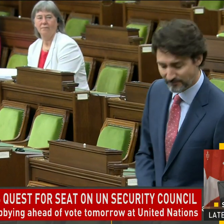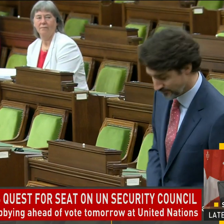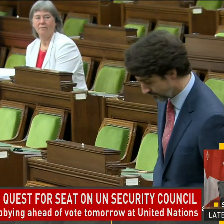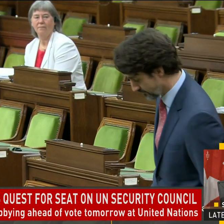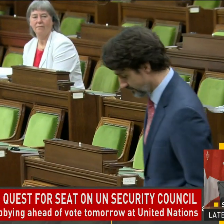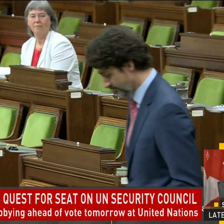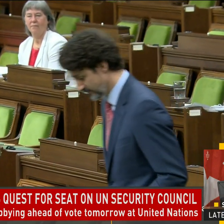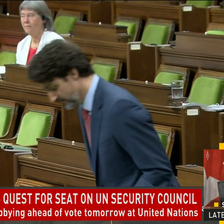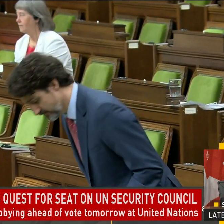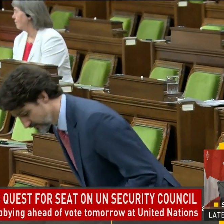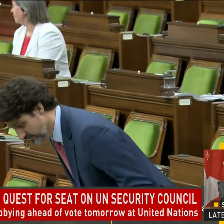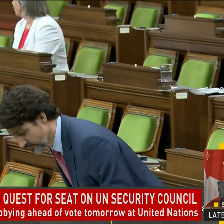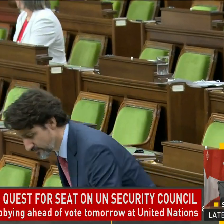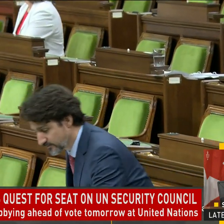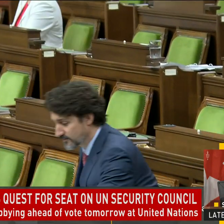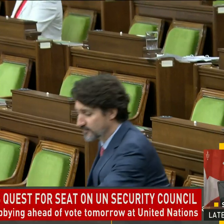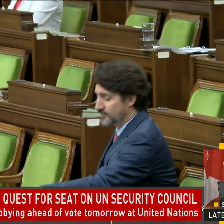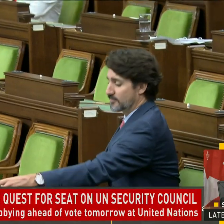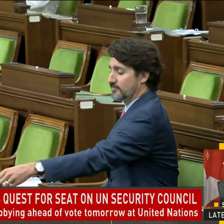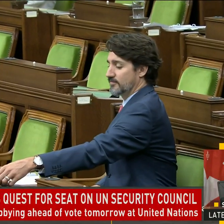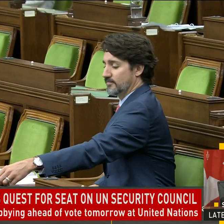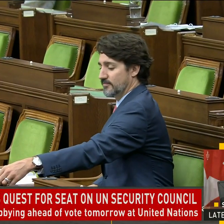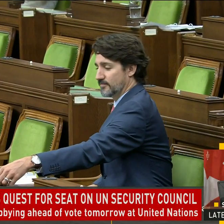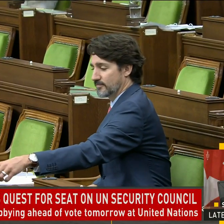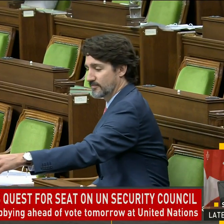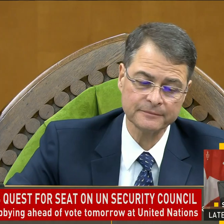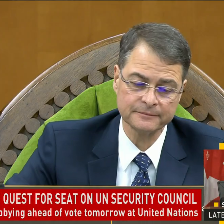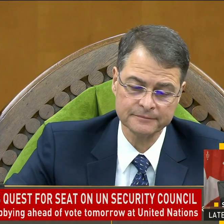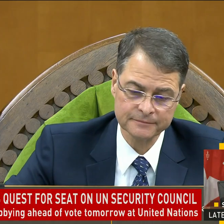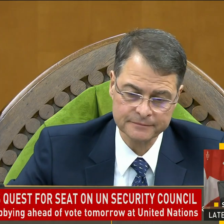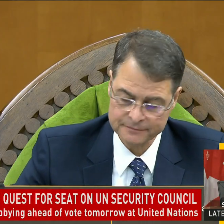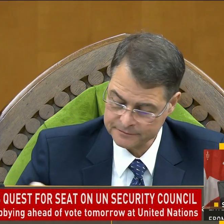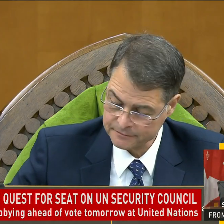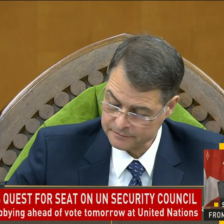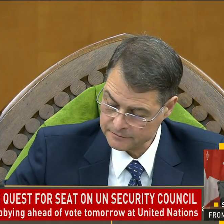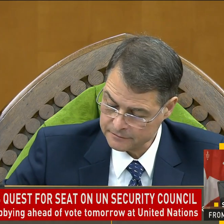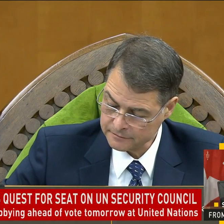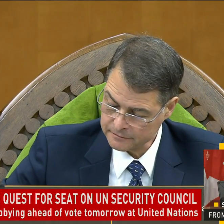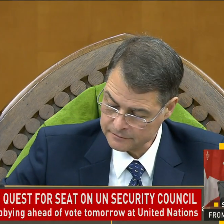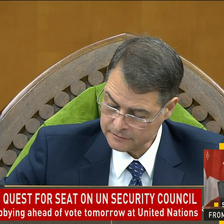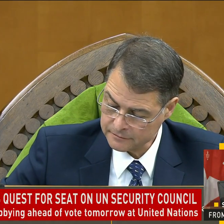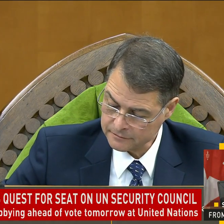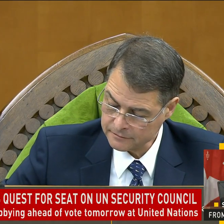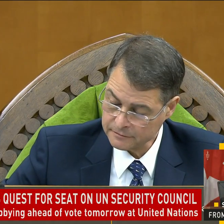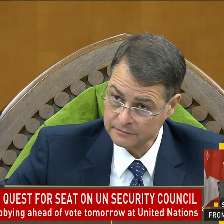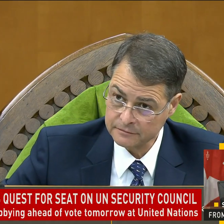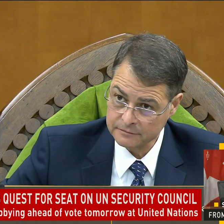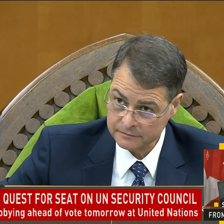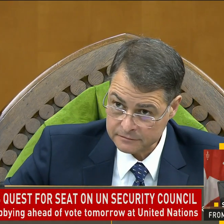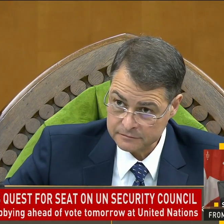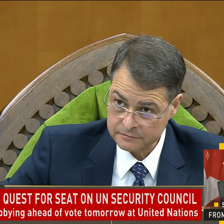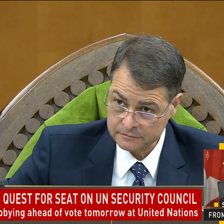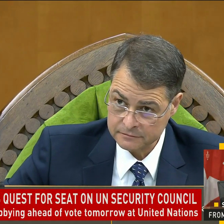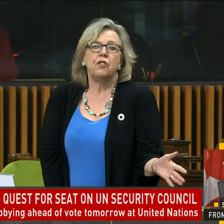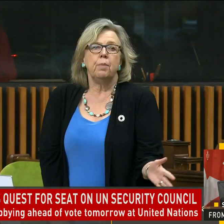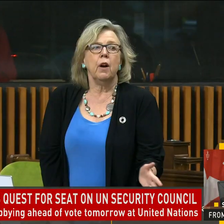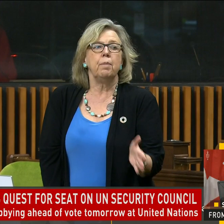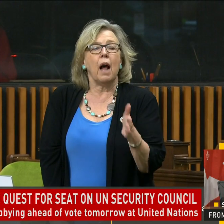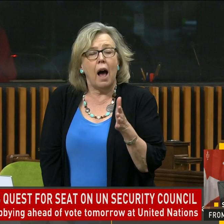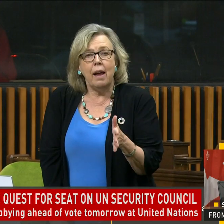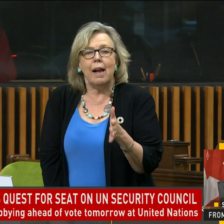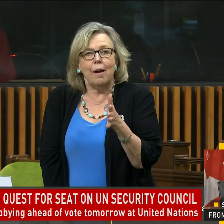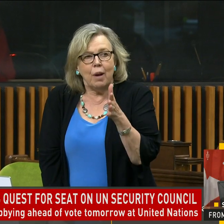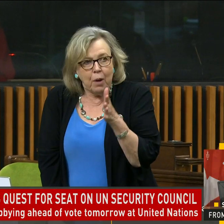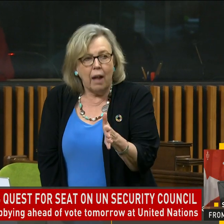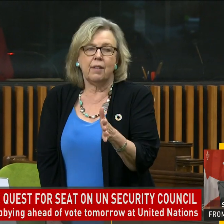multilateralism. We have a point of order, Ms. May. This being a committee, we can have a point of order during what would have been question period,